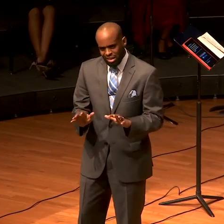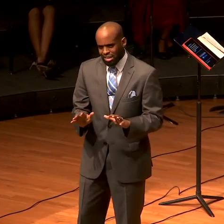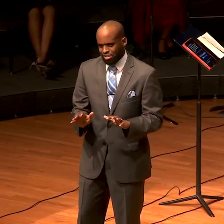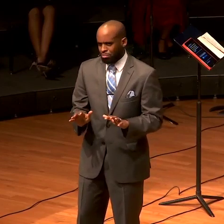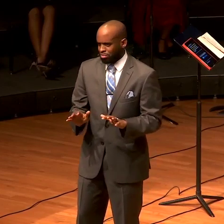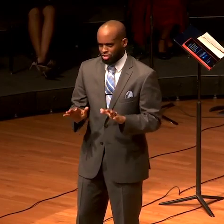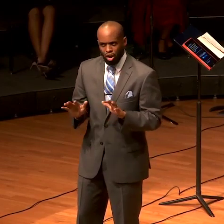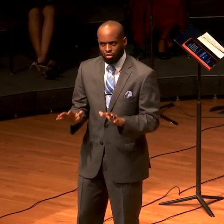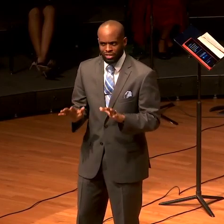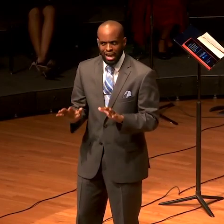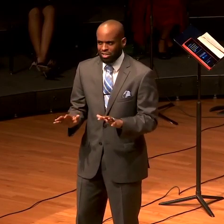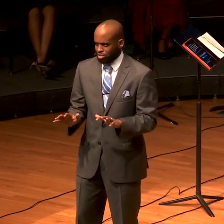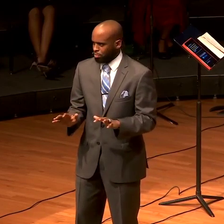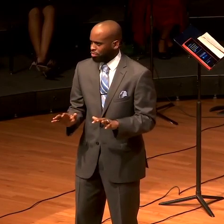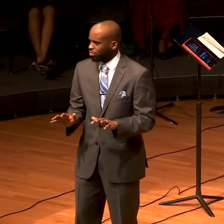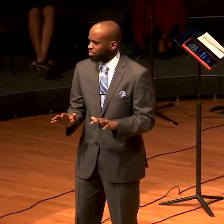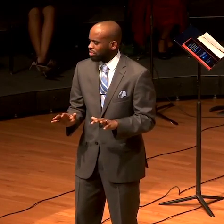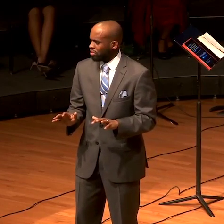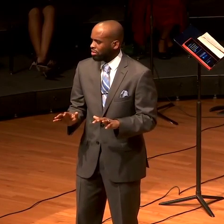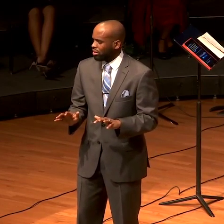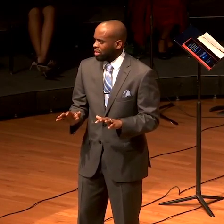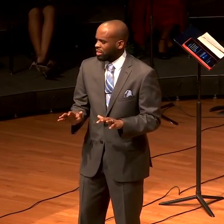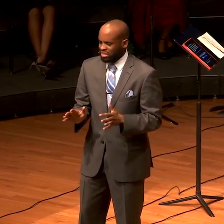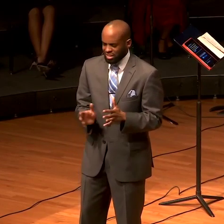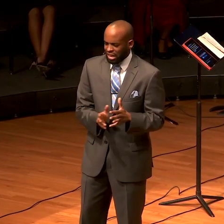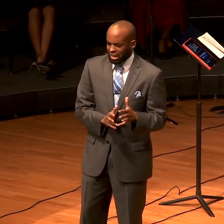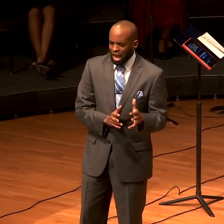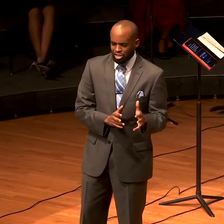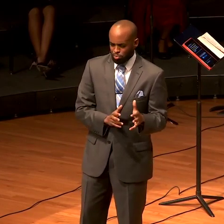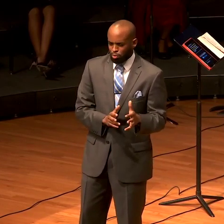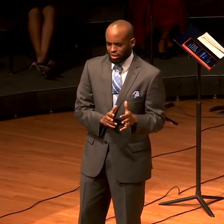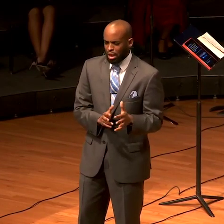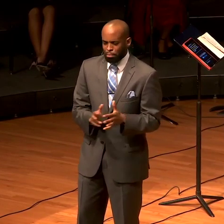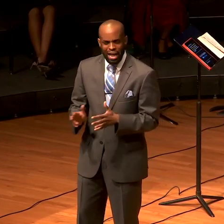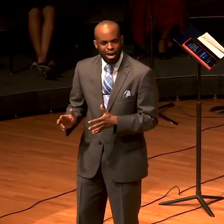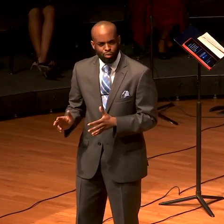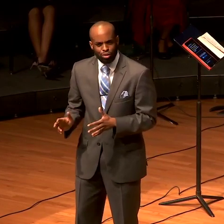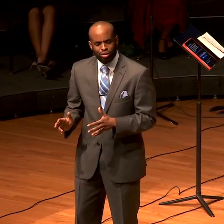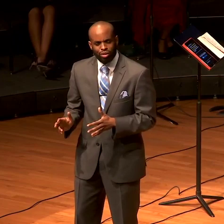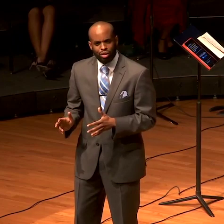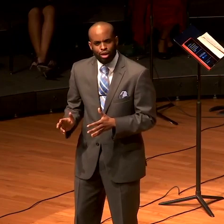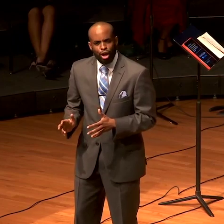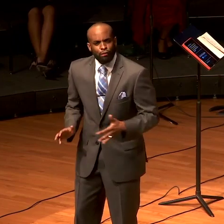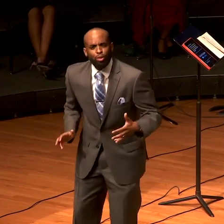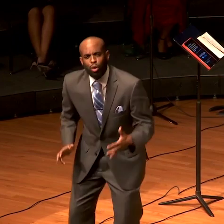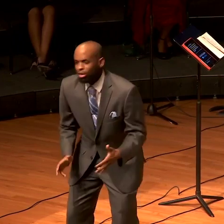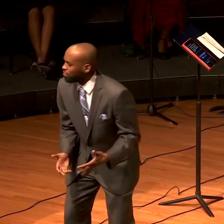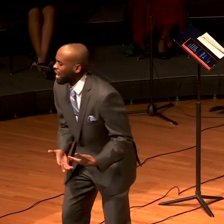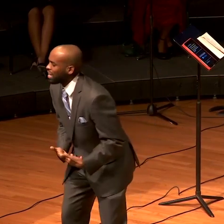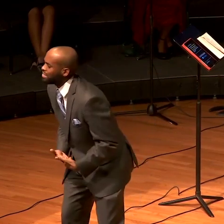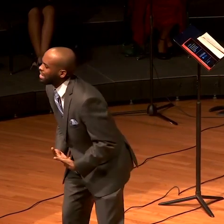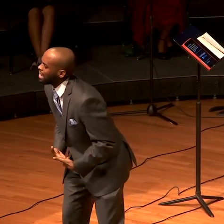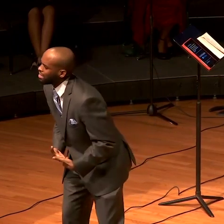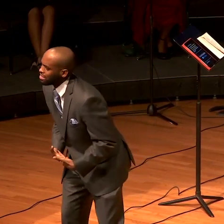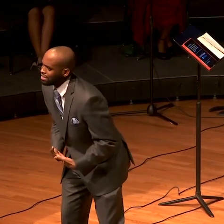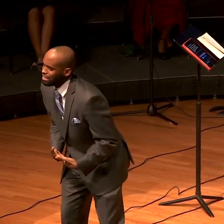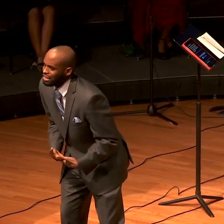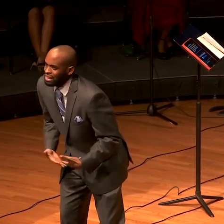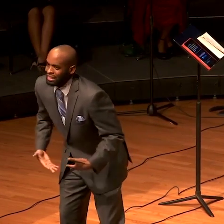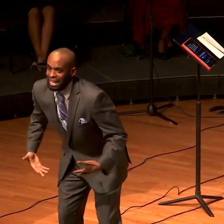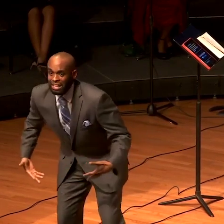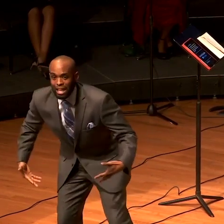And this is not some soft gospel. This is not a gospel without power. For the Word of God